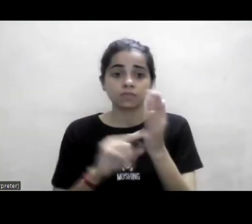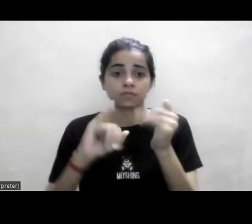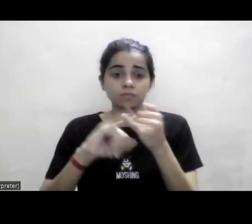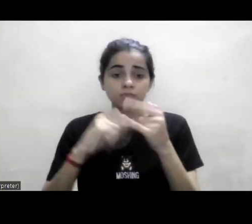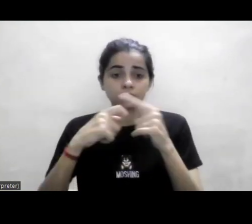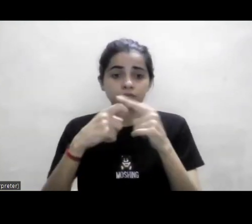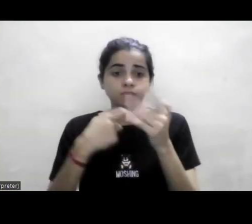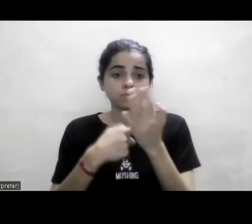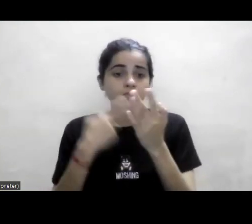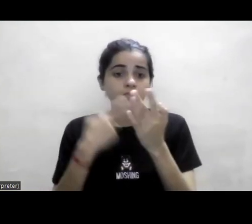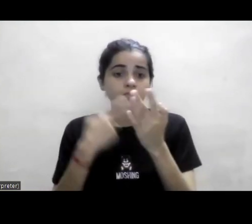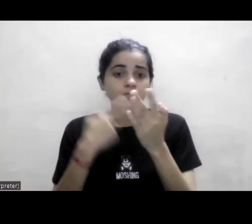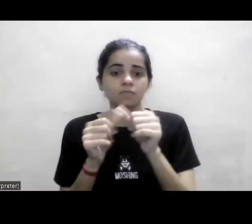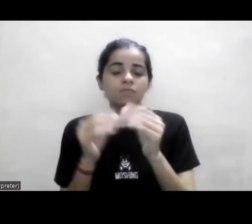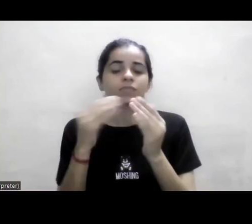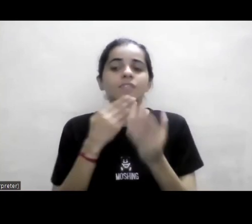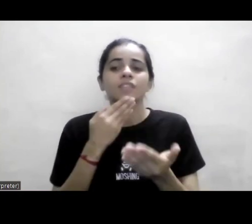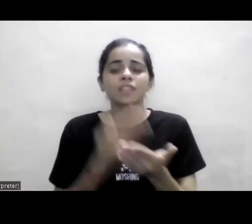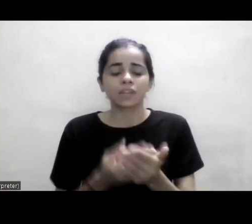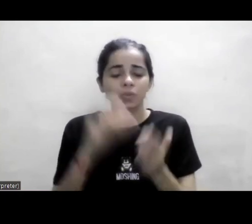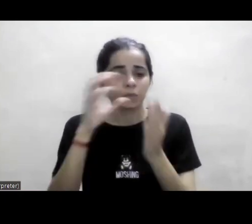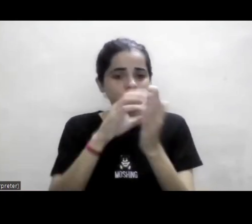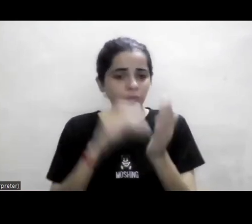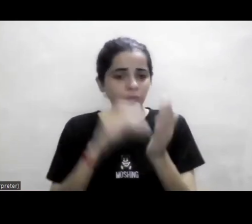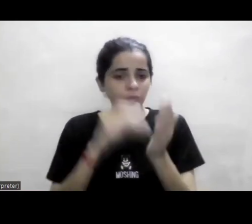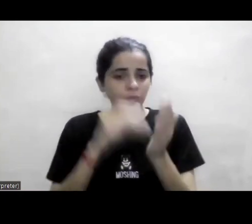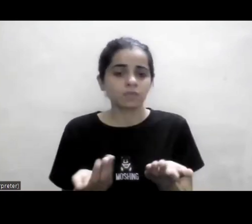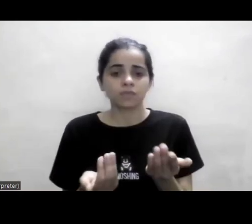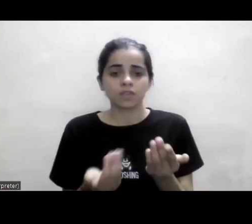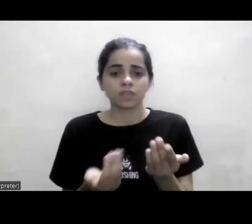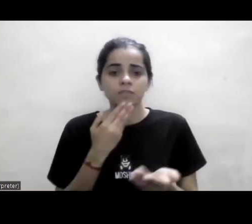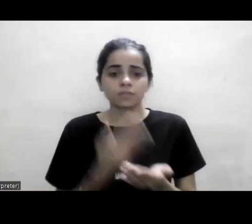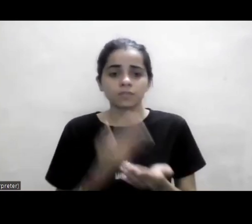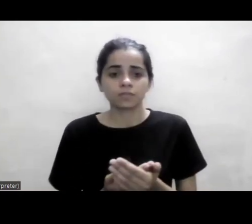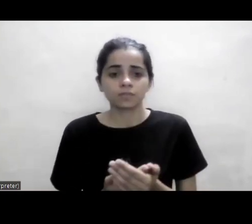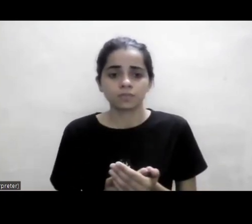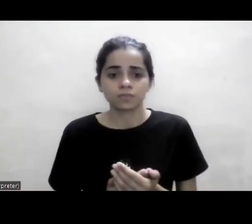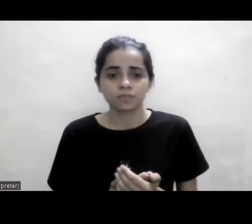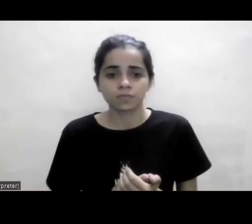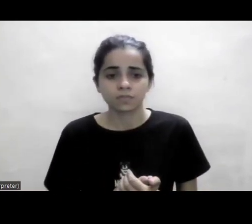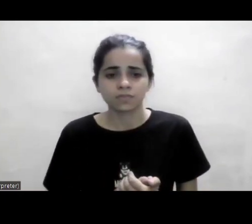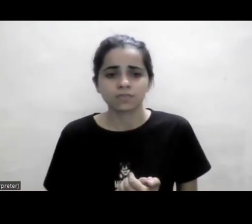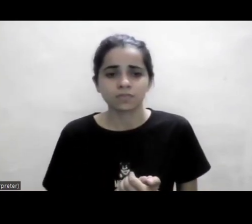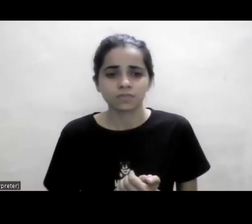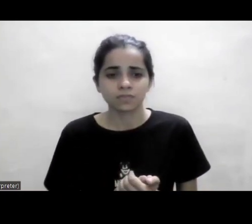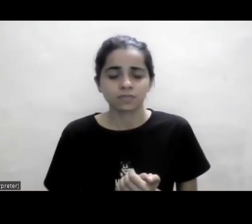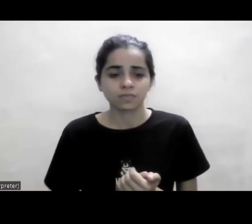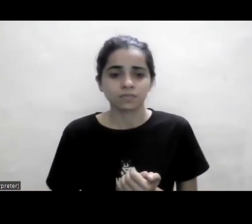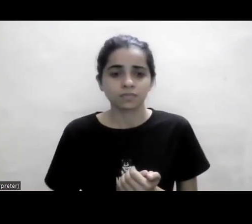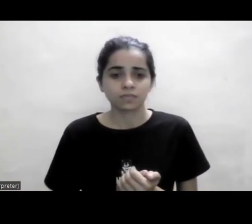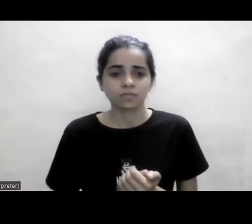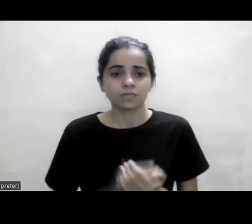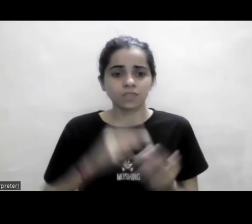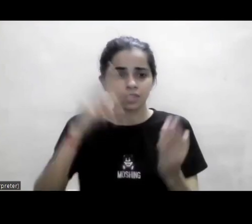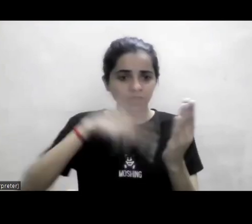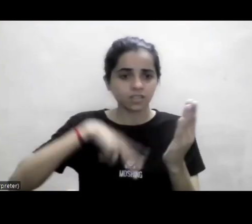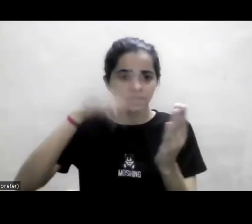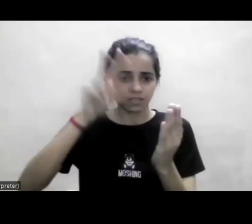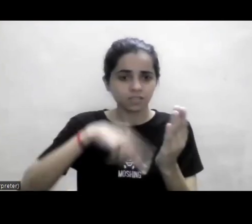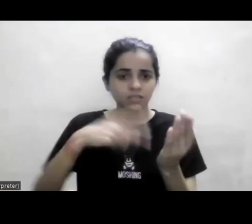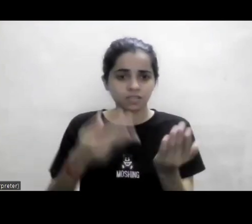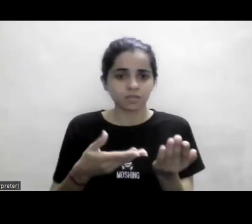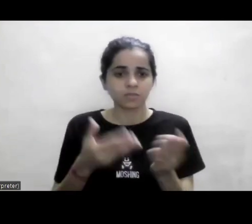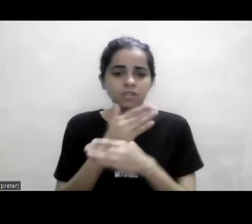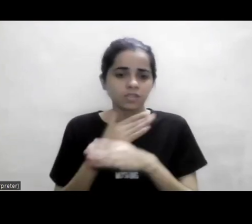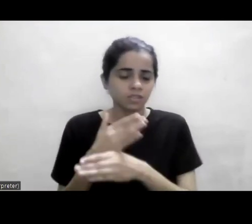Hi, thank you for the session. It was really illuminating. So, I think the readings, about the readings, I will share